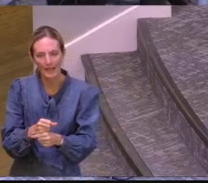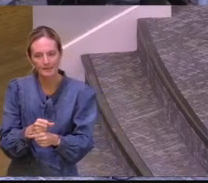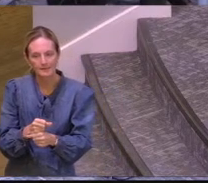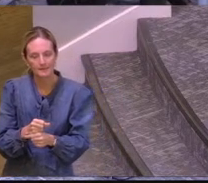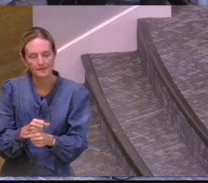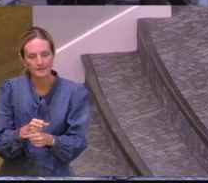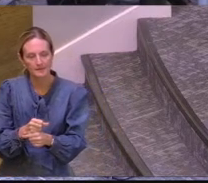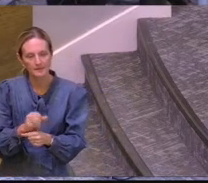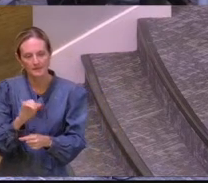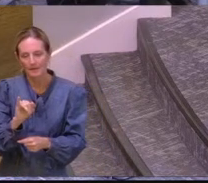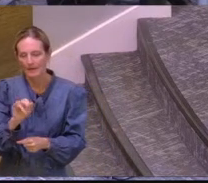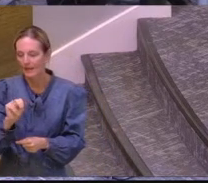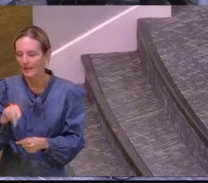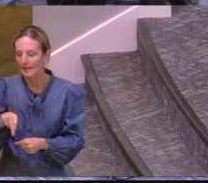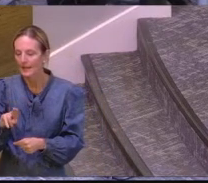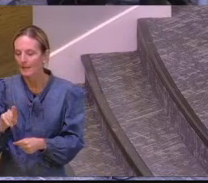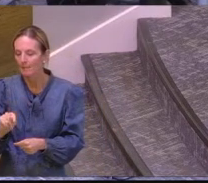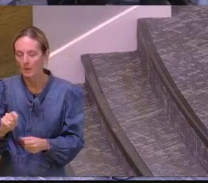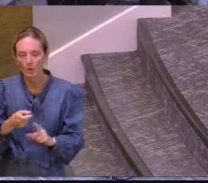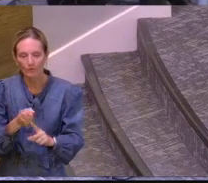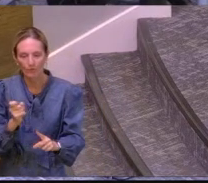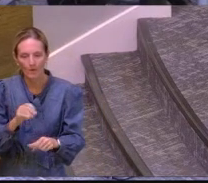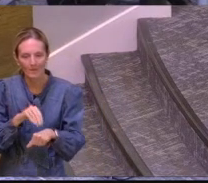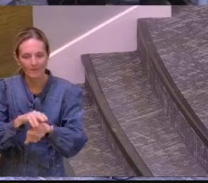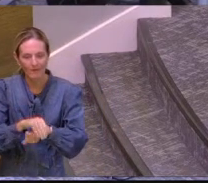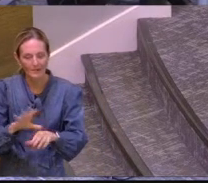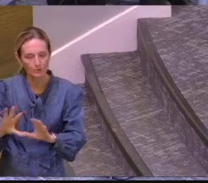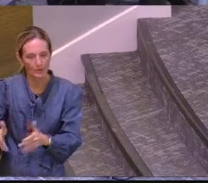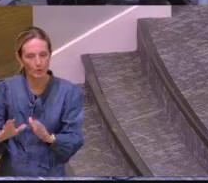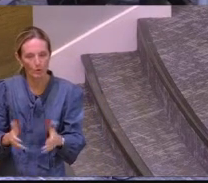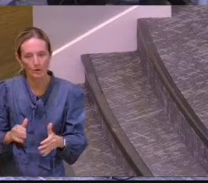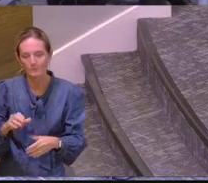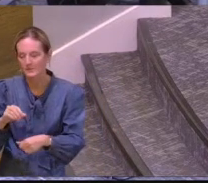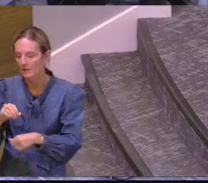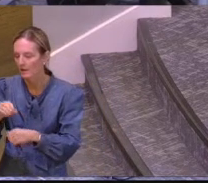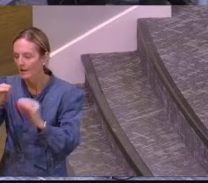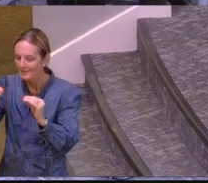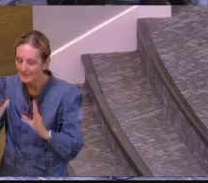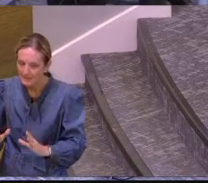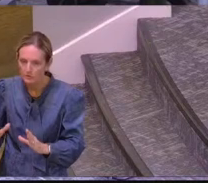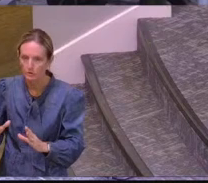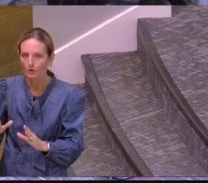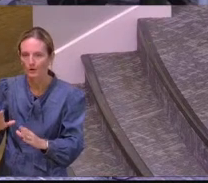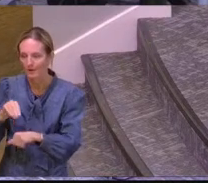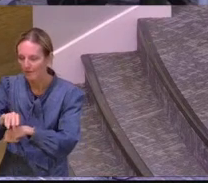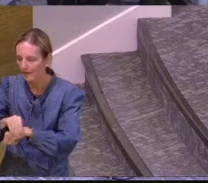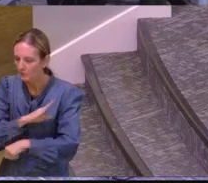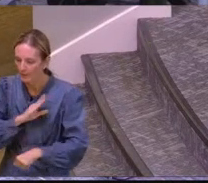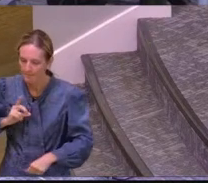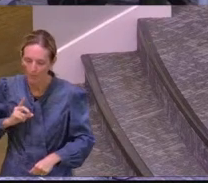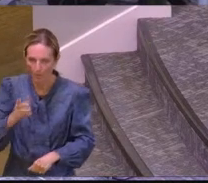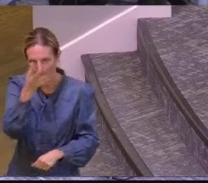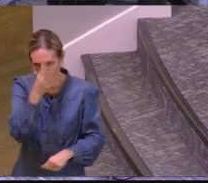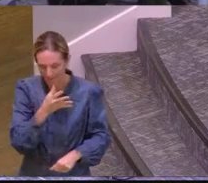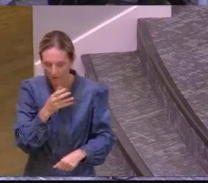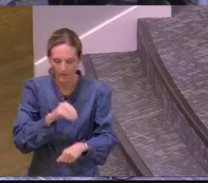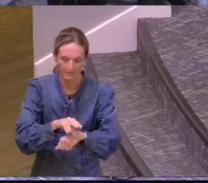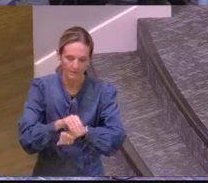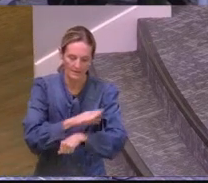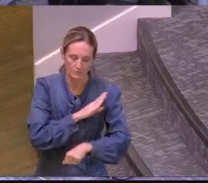from at least all of our advisory groups, so the teacher advisory board, the parent advisory board, the